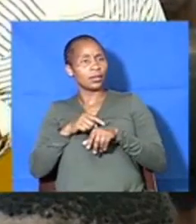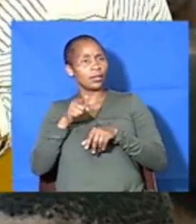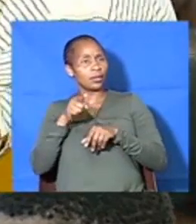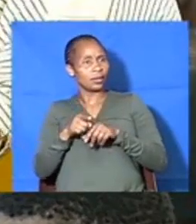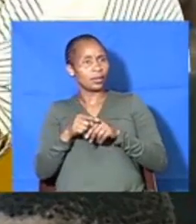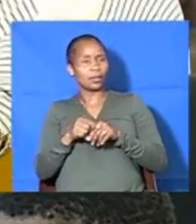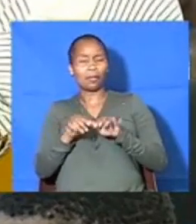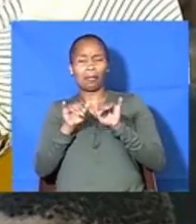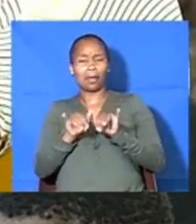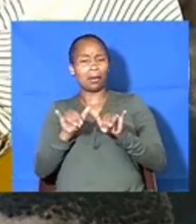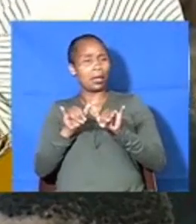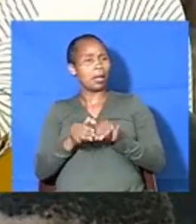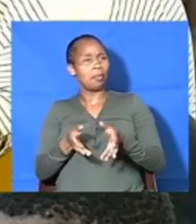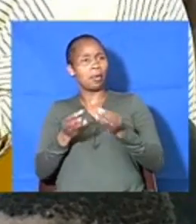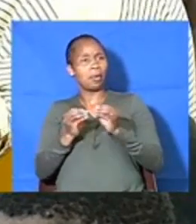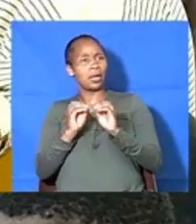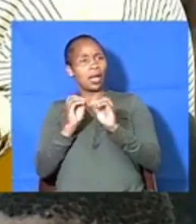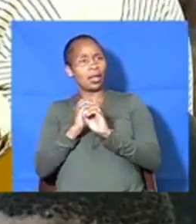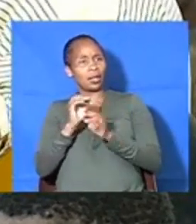anyu.